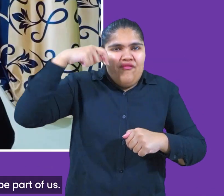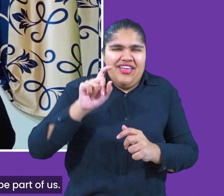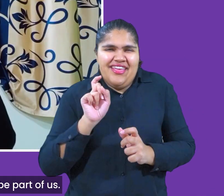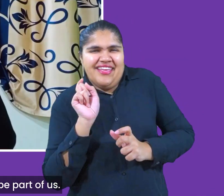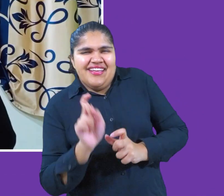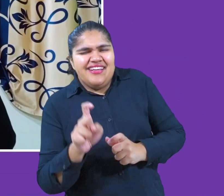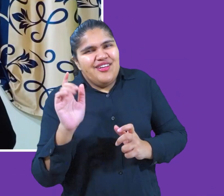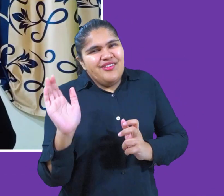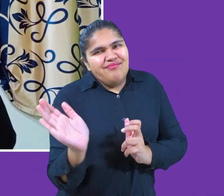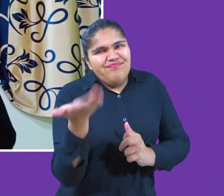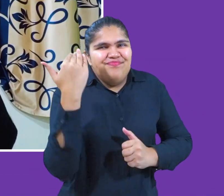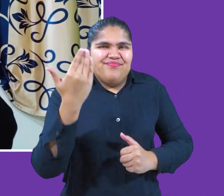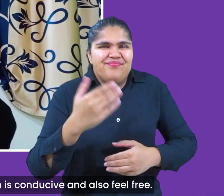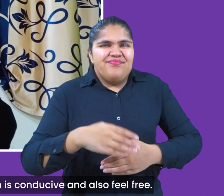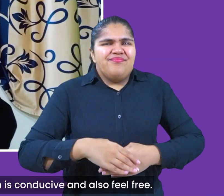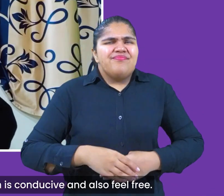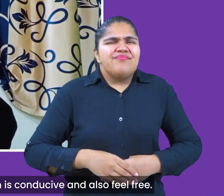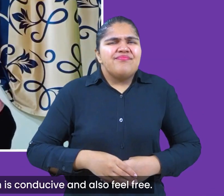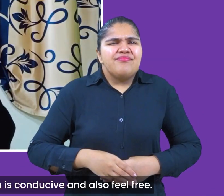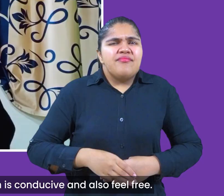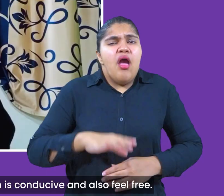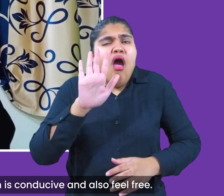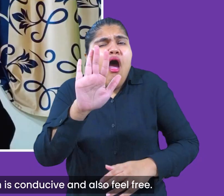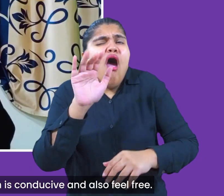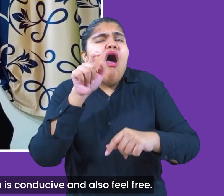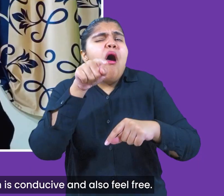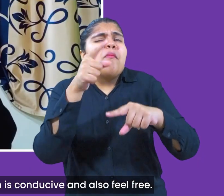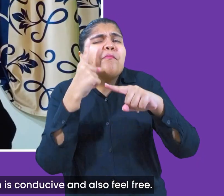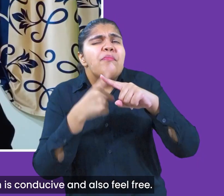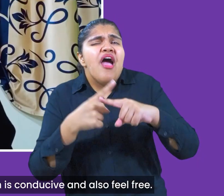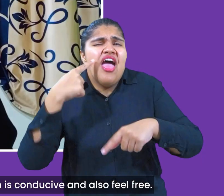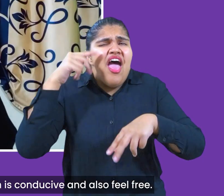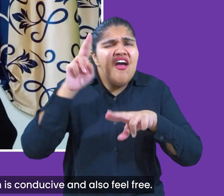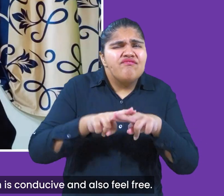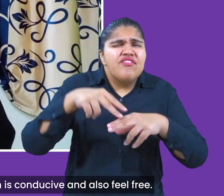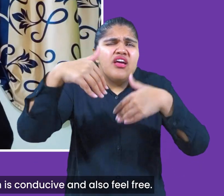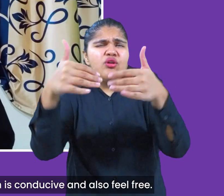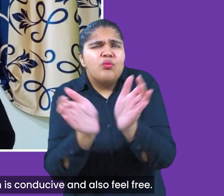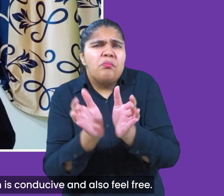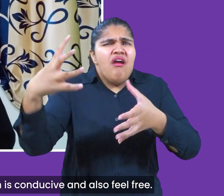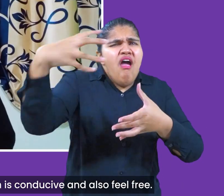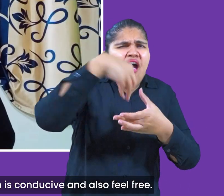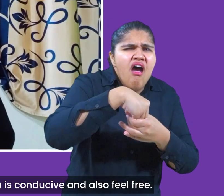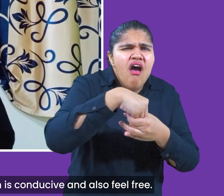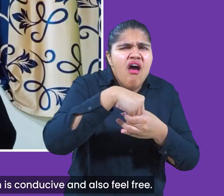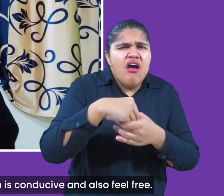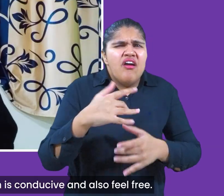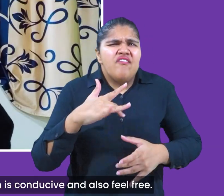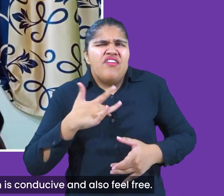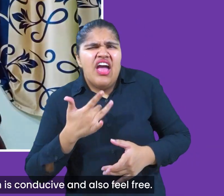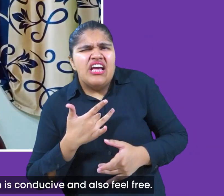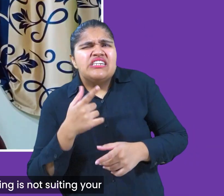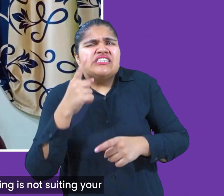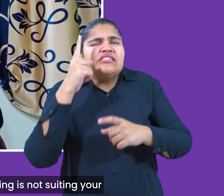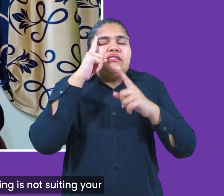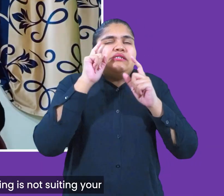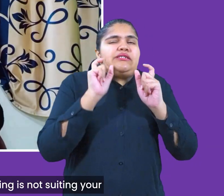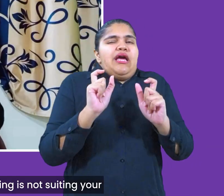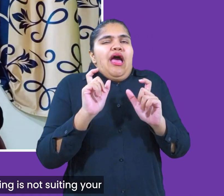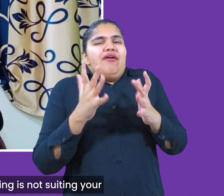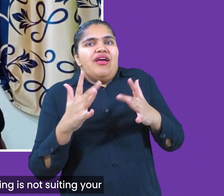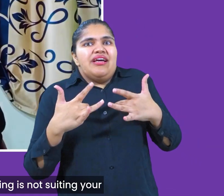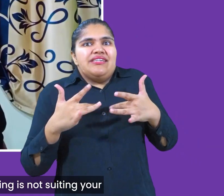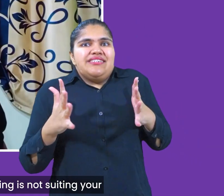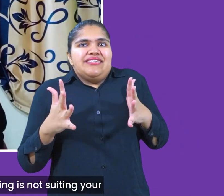be part of us. So you can be like, part of a community which is conducive. And also feel free, like, whenever